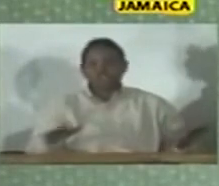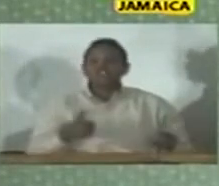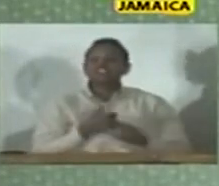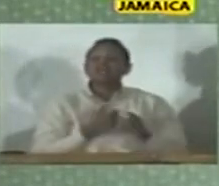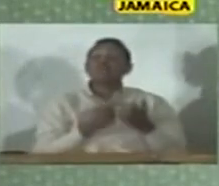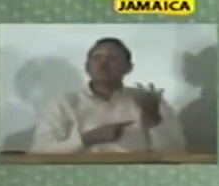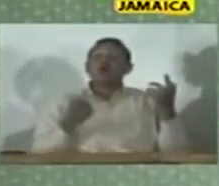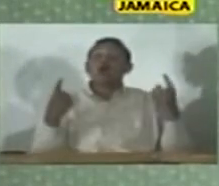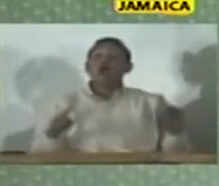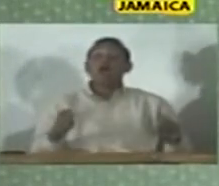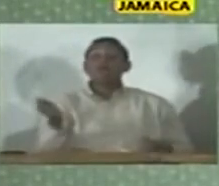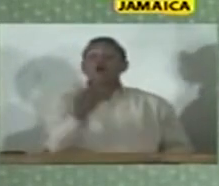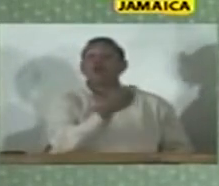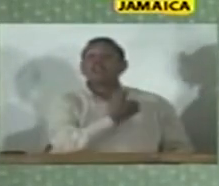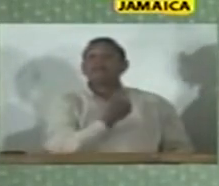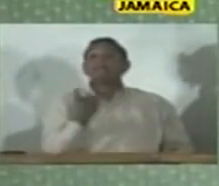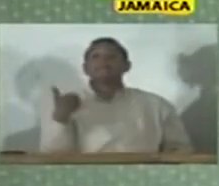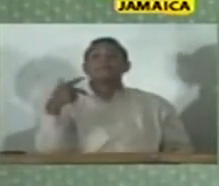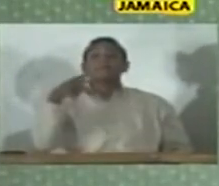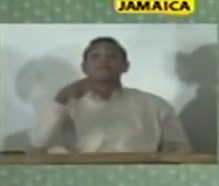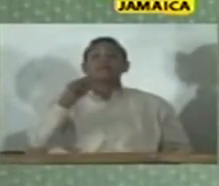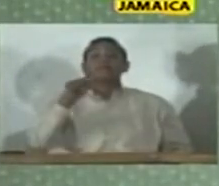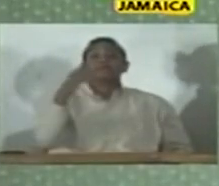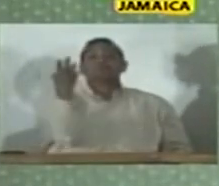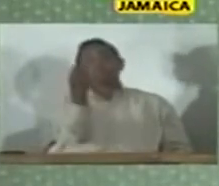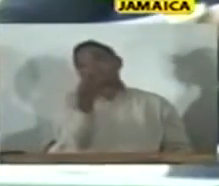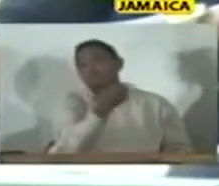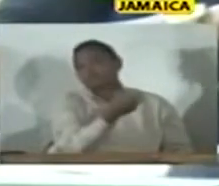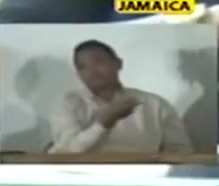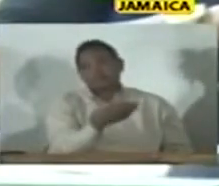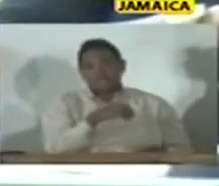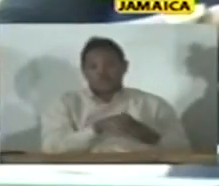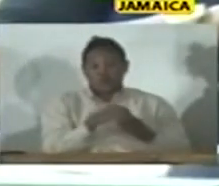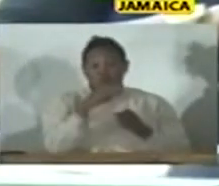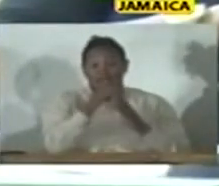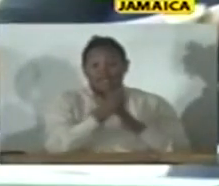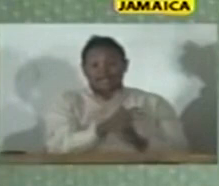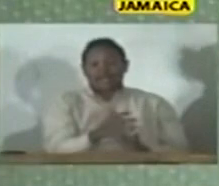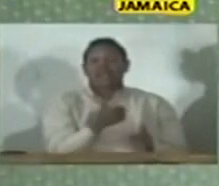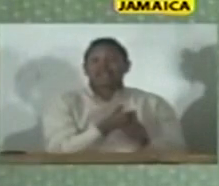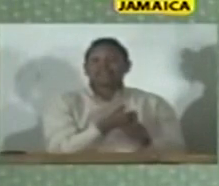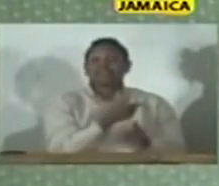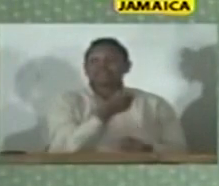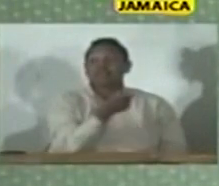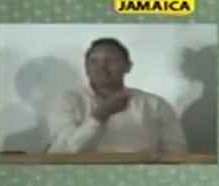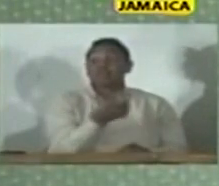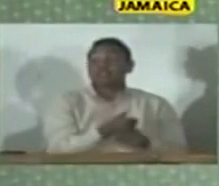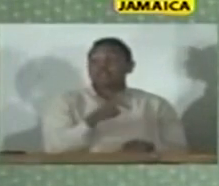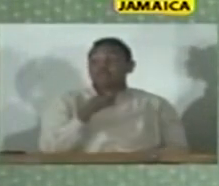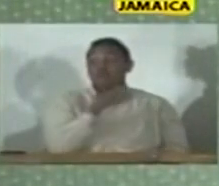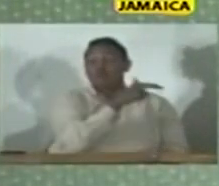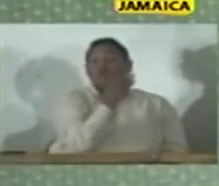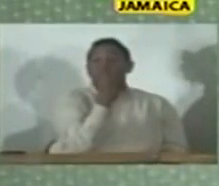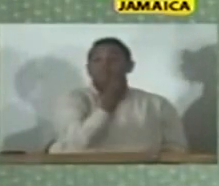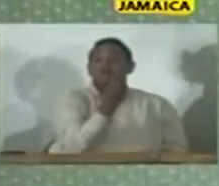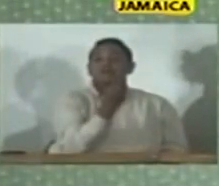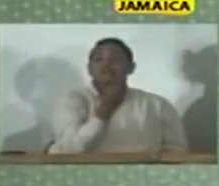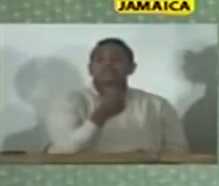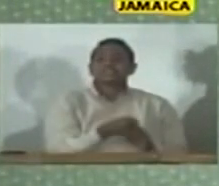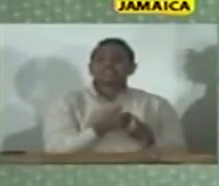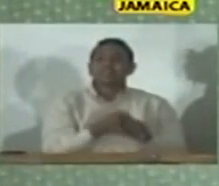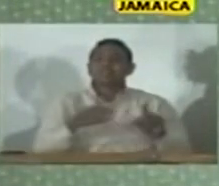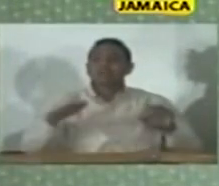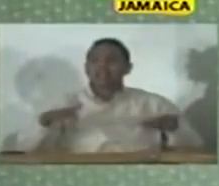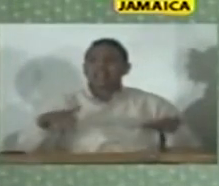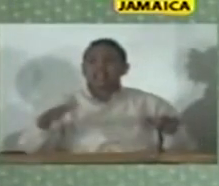happened now is that all the members of the opposition Senate, including the leader, have walked out and are not prepared,